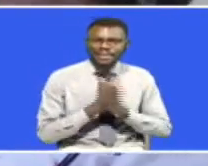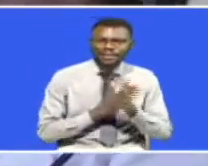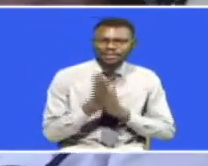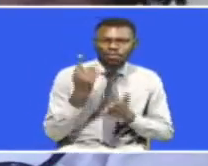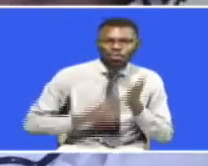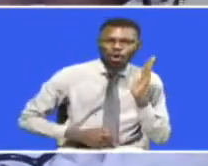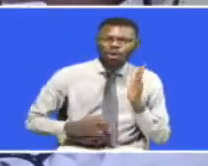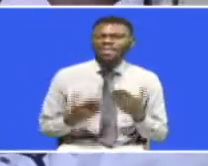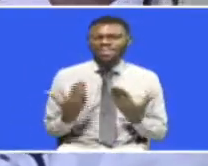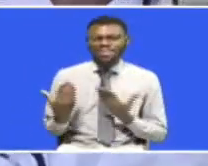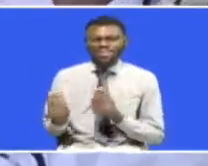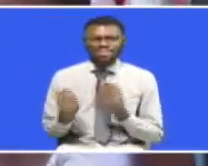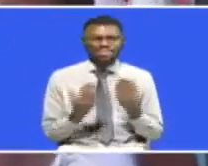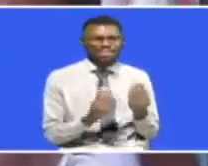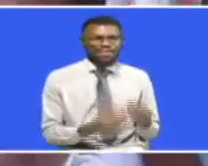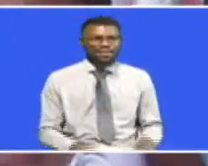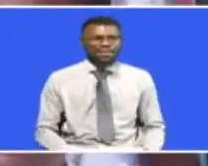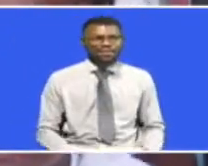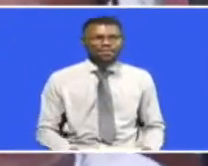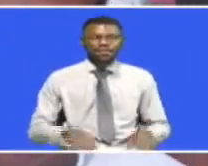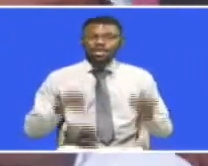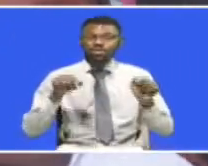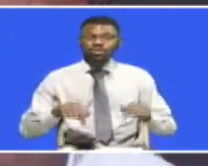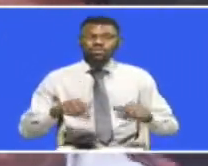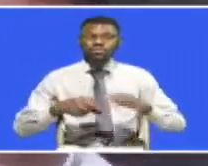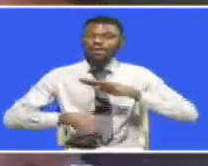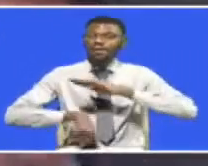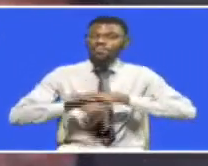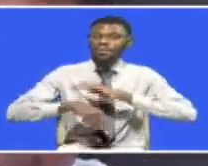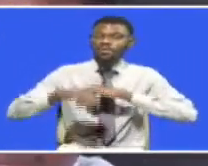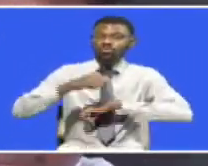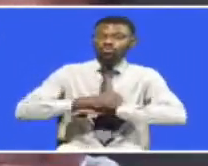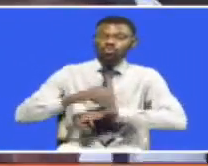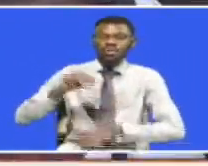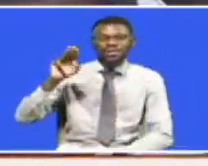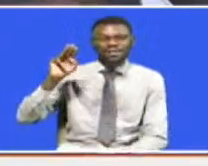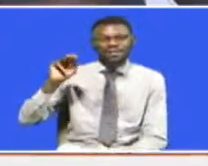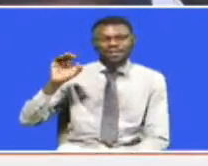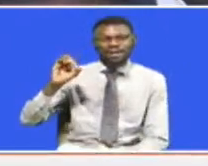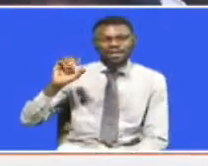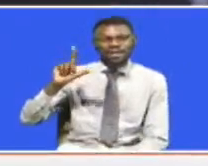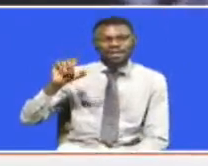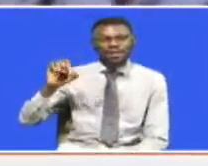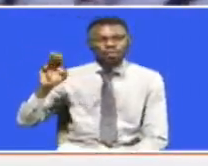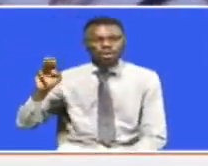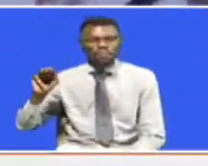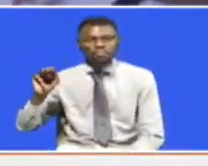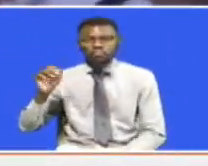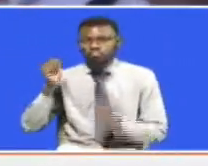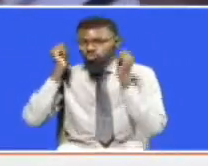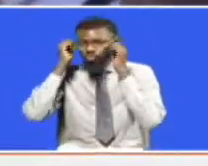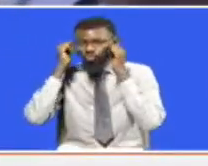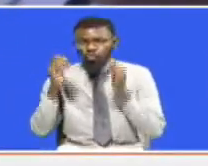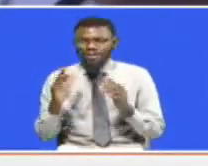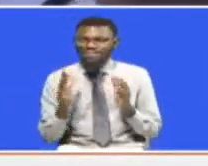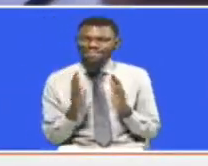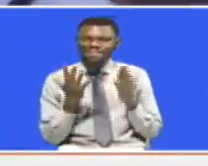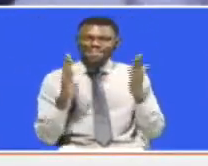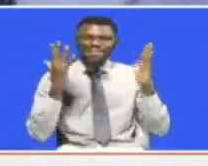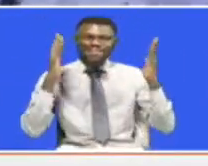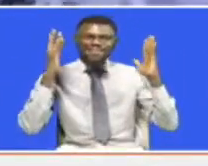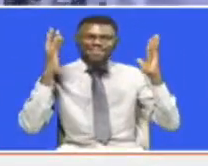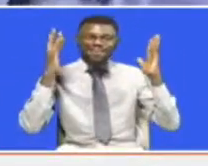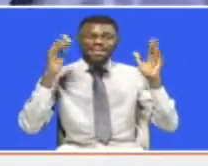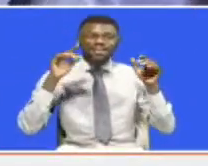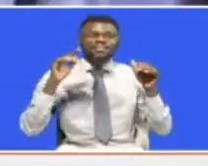elimu. Hayo yalijitokeza hii leo katika shule ya msingi ya Molem Creek, ambapo wanafunzi wa shule hiyo walikuwa kisherehekea siku